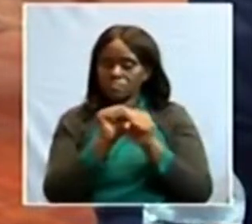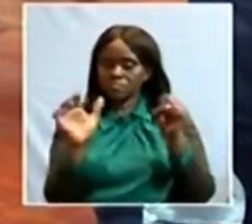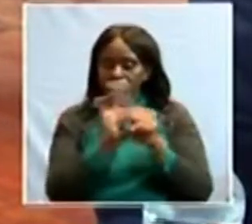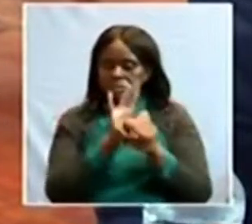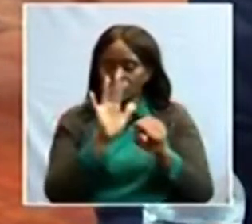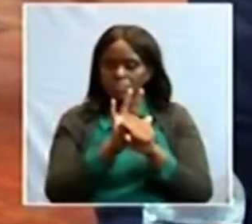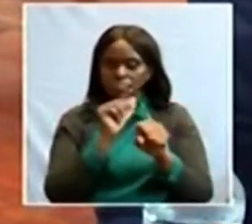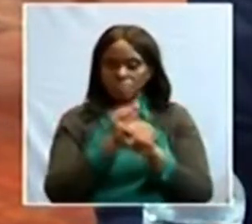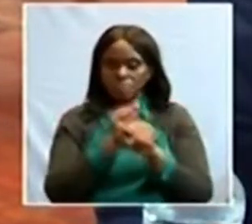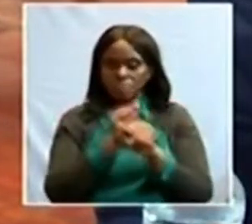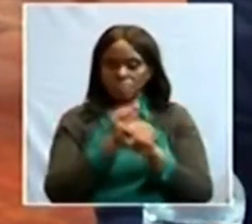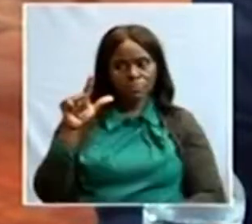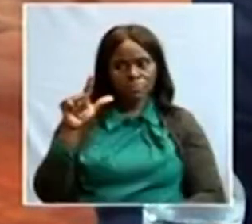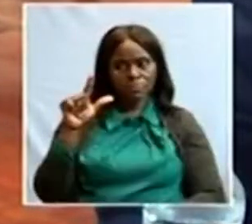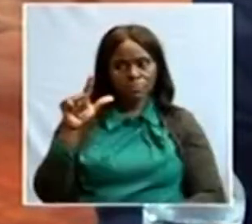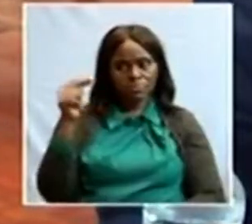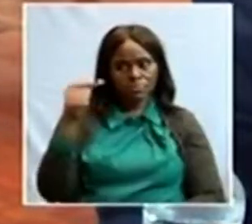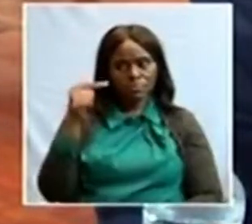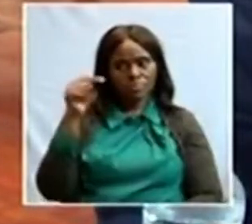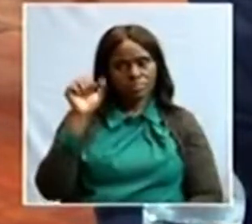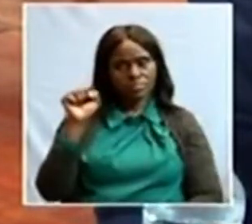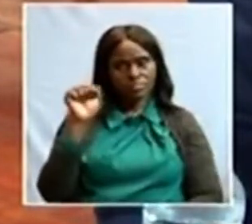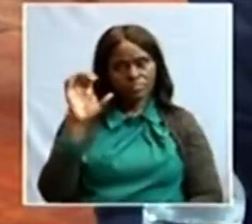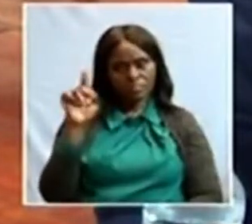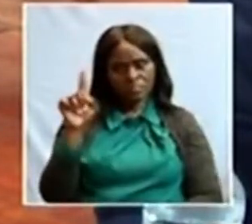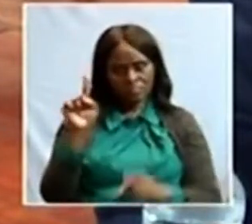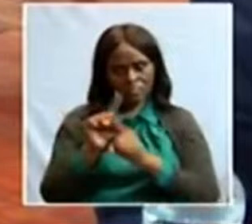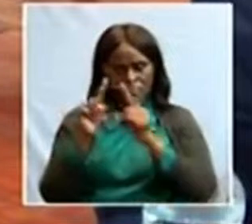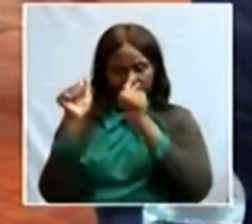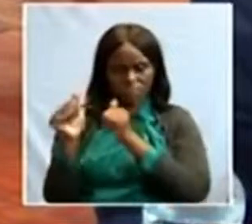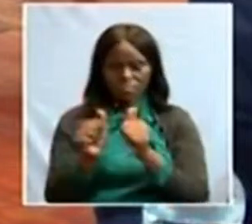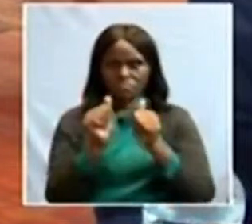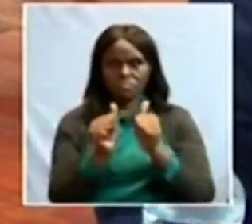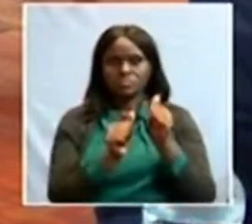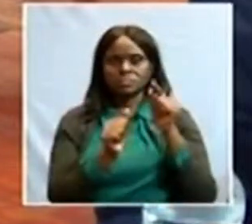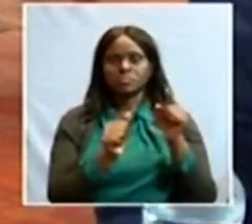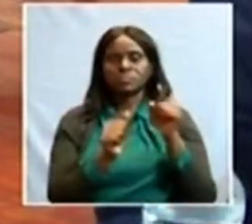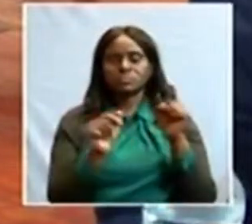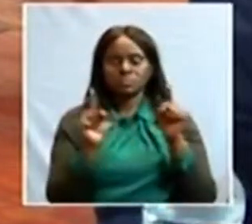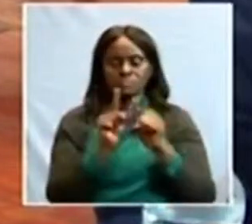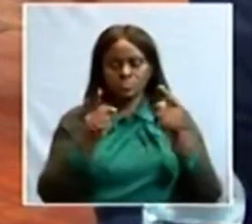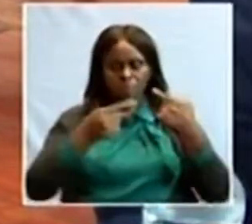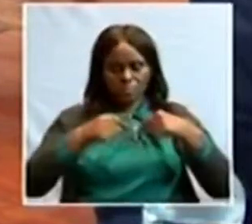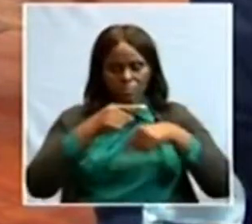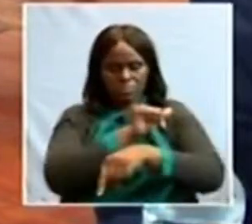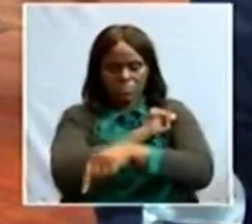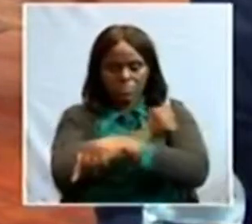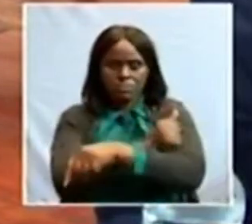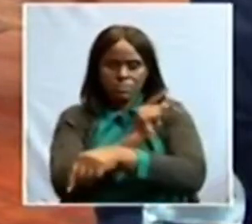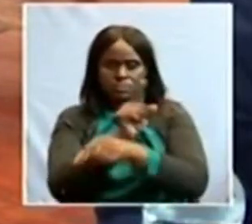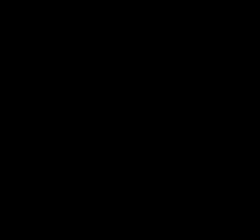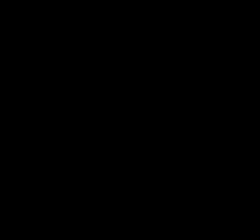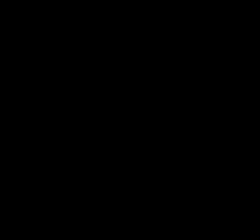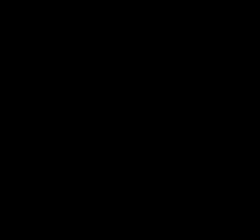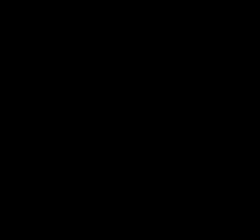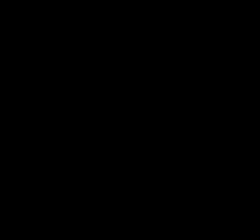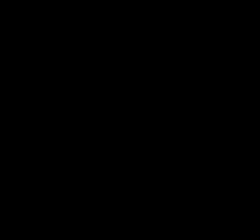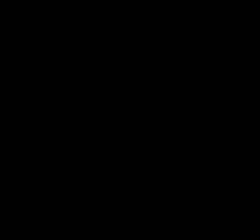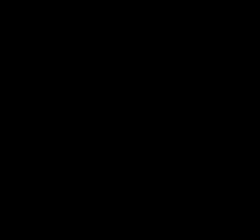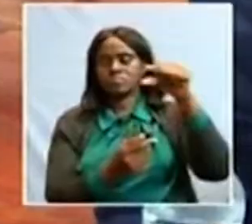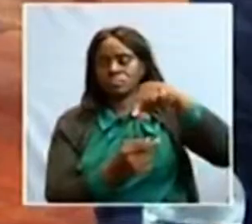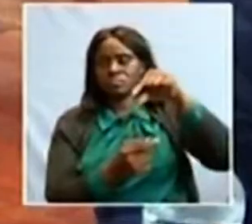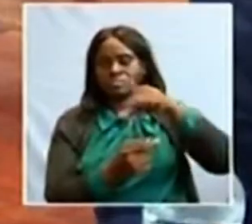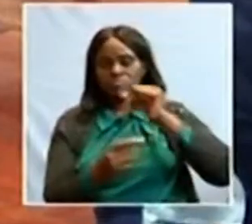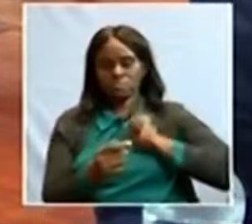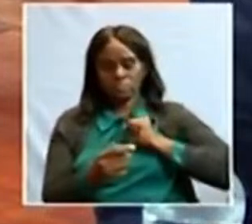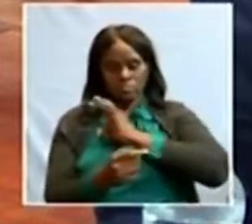lies with the Local Commission. Action taken. The local authority submitted quarterly